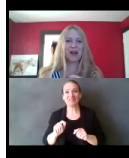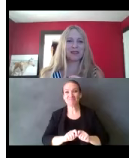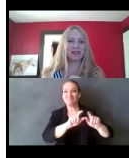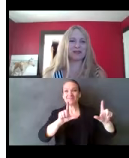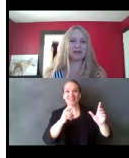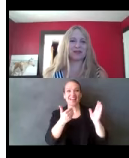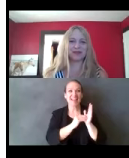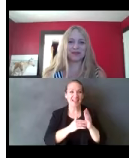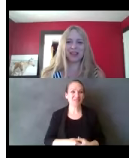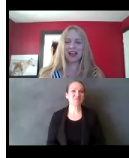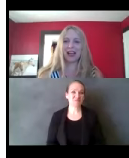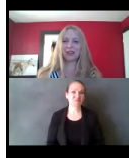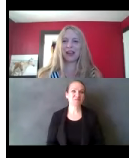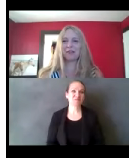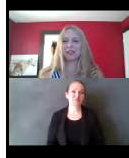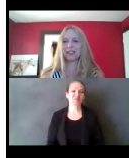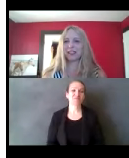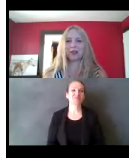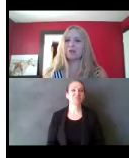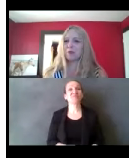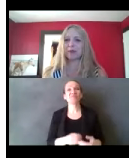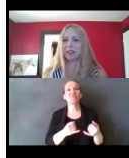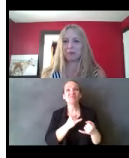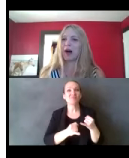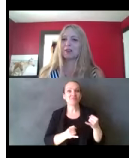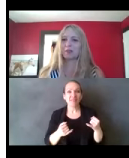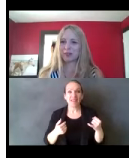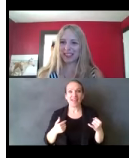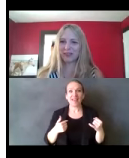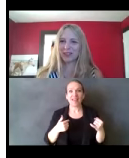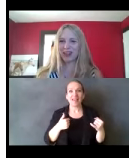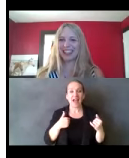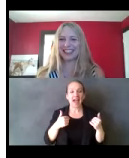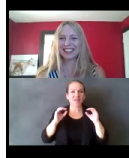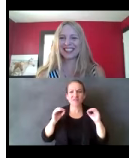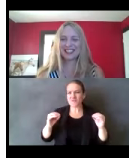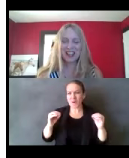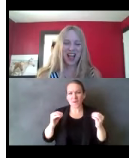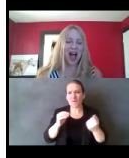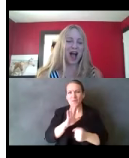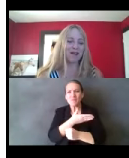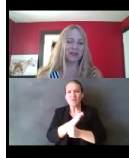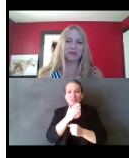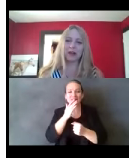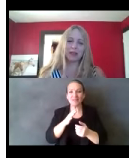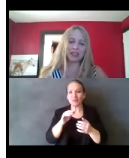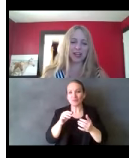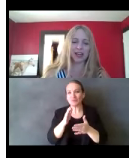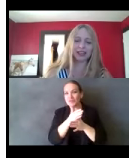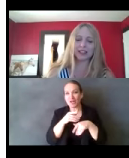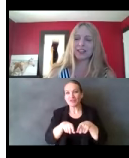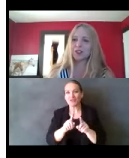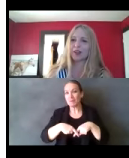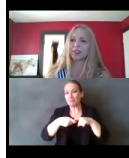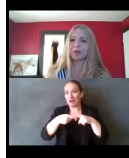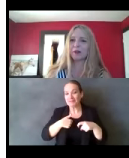No problem. I don't have any like Girl from Ipanema pause music. I'm sorry. Family